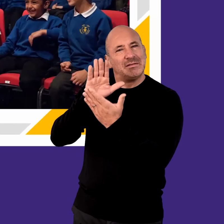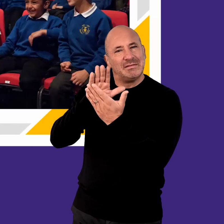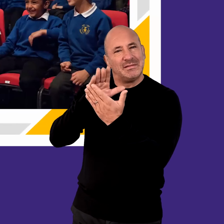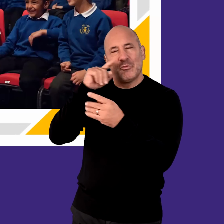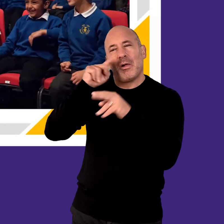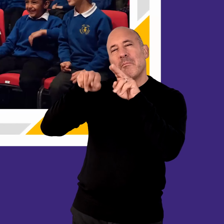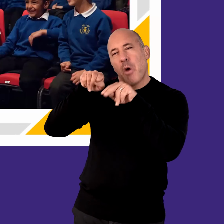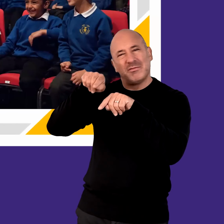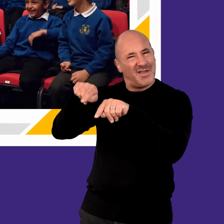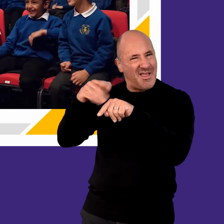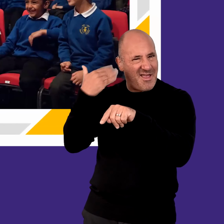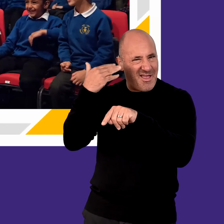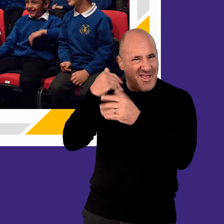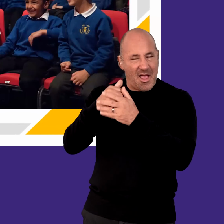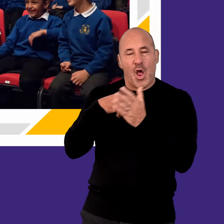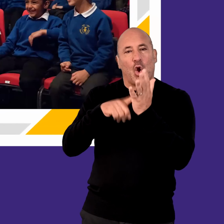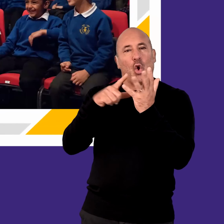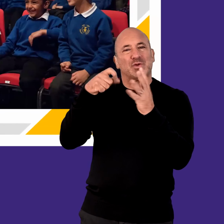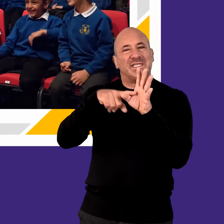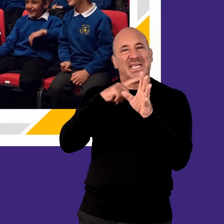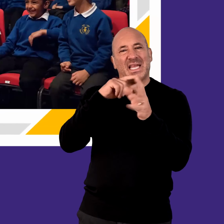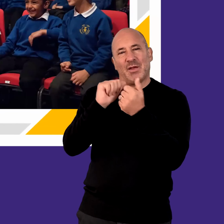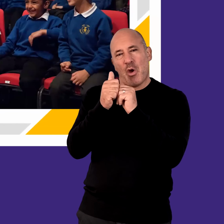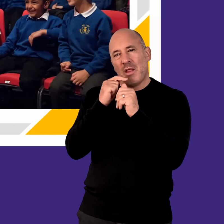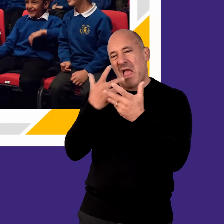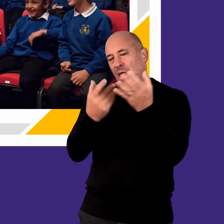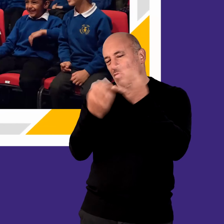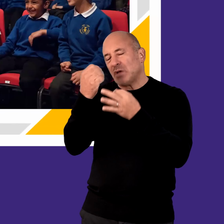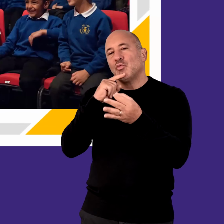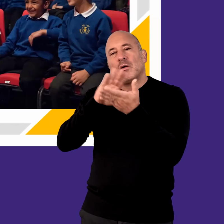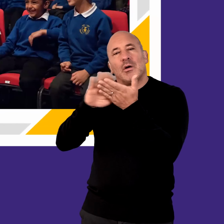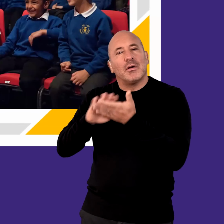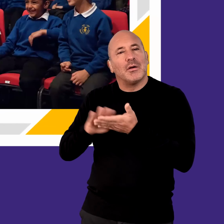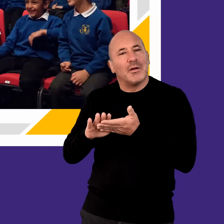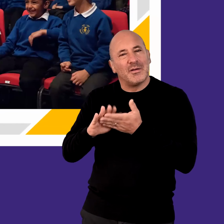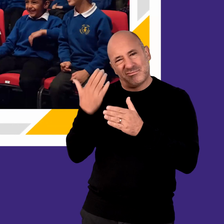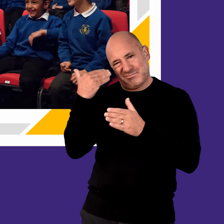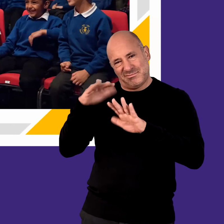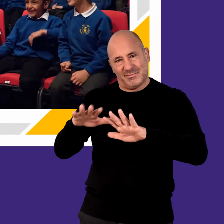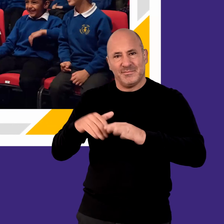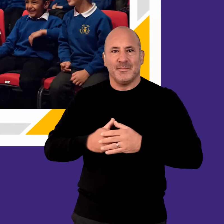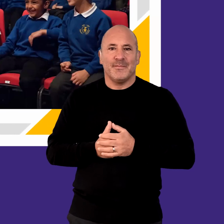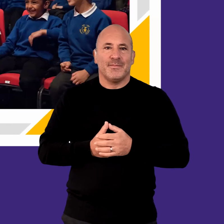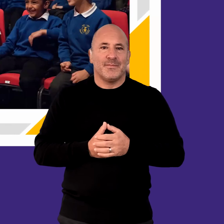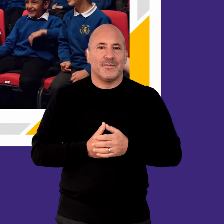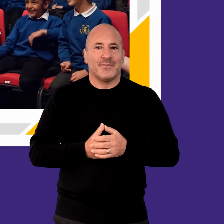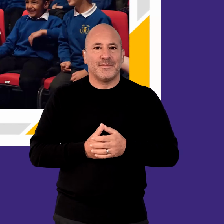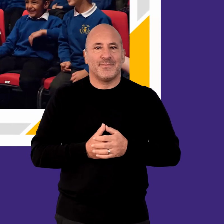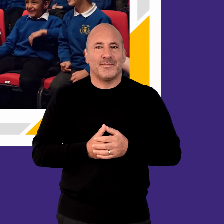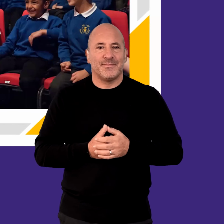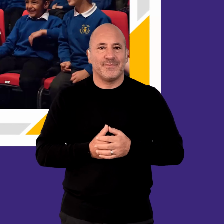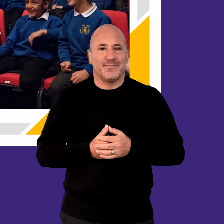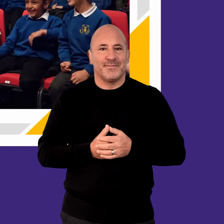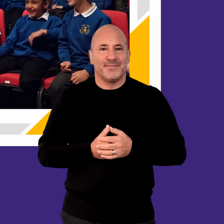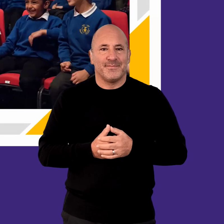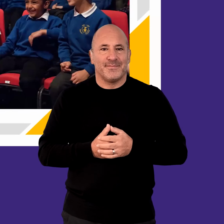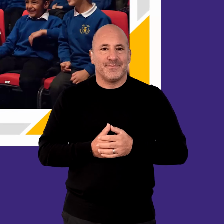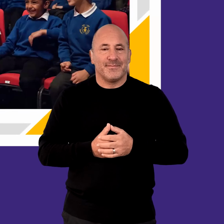I will be monitoring the chat with the help of my colleague Lucy as your questions roll